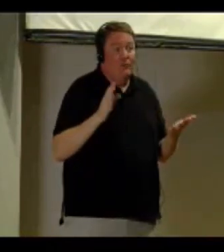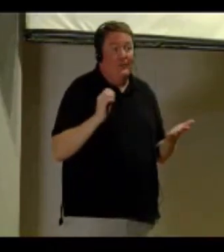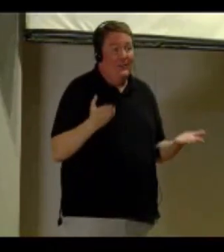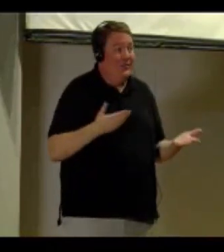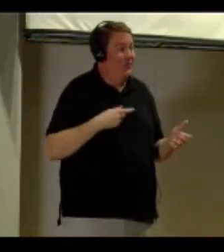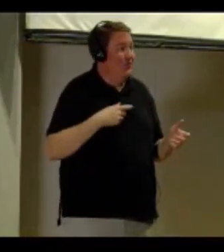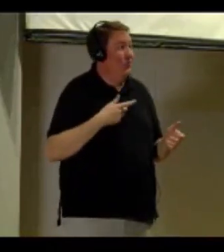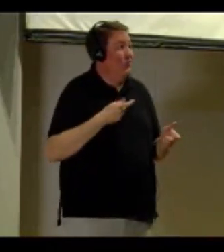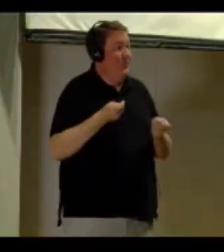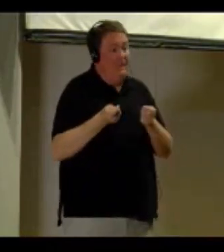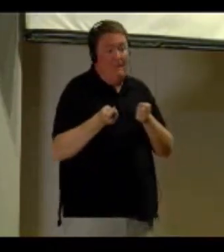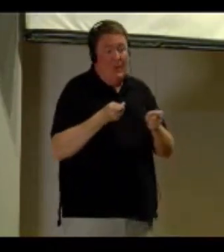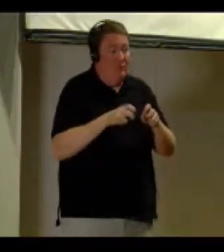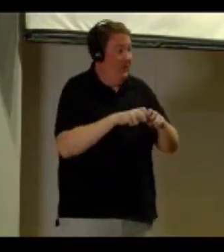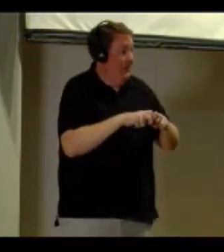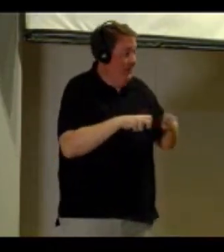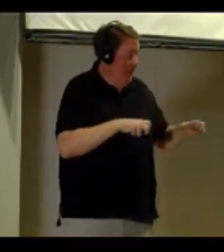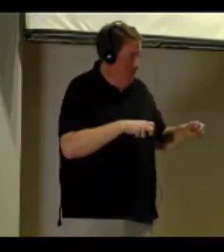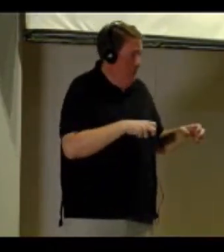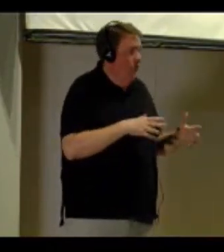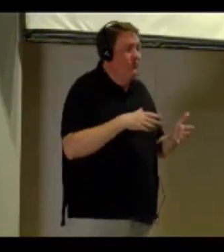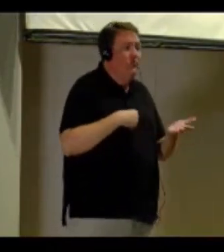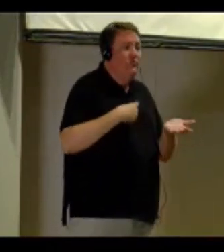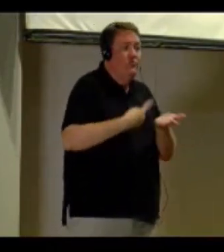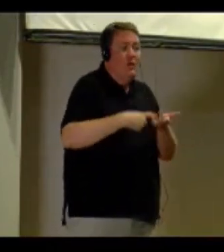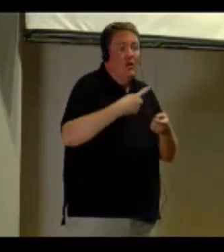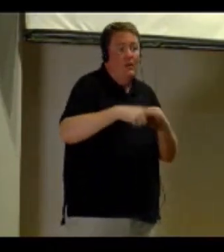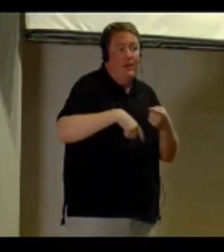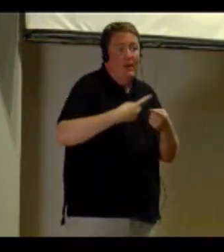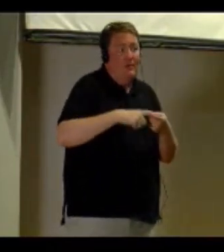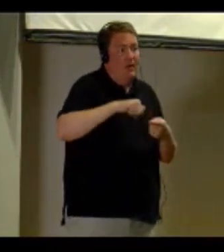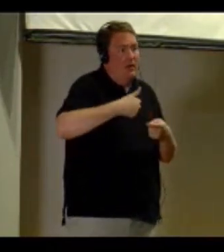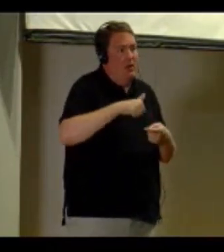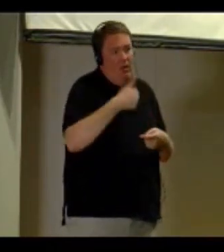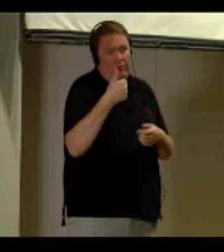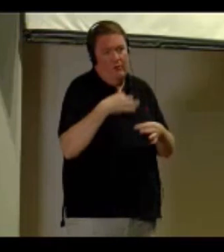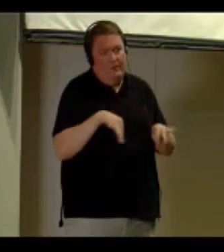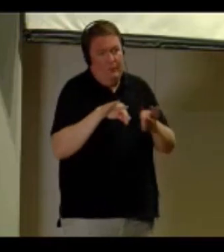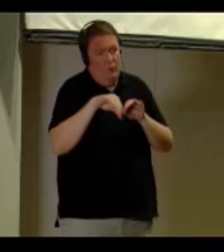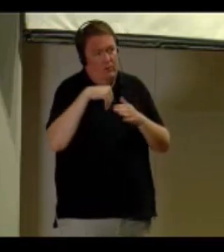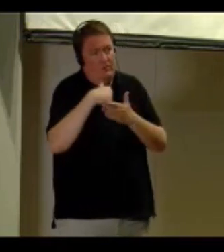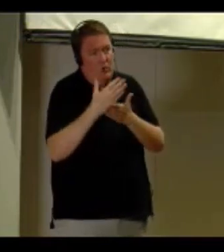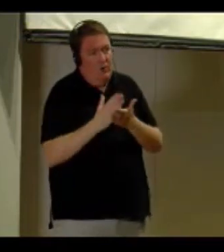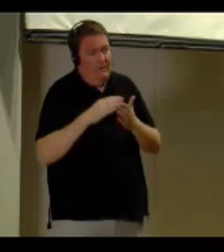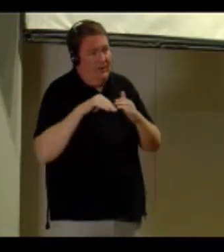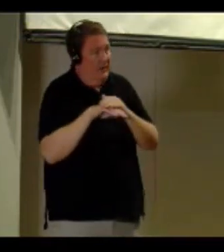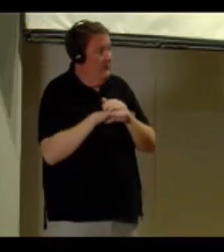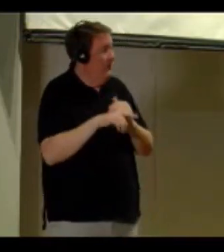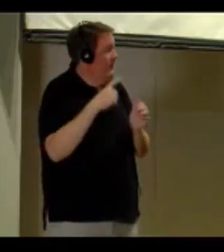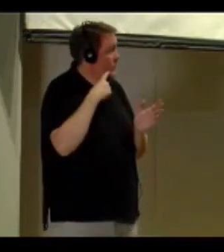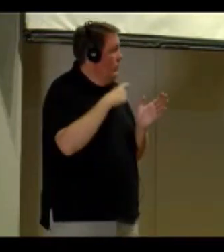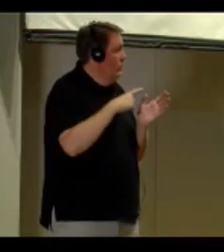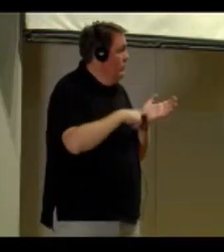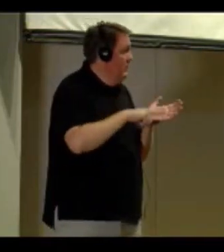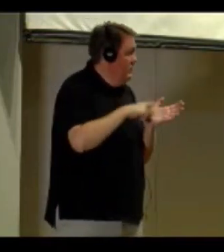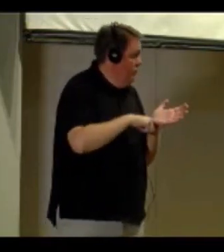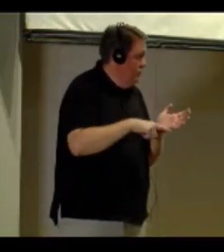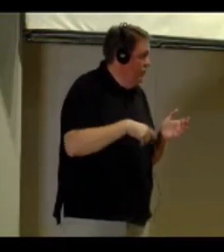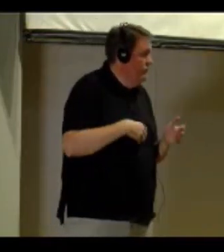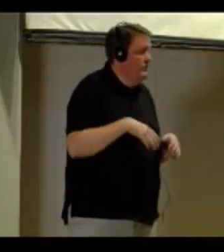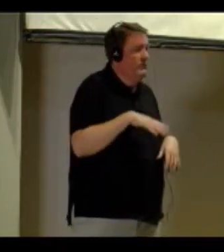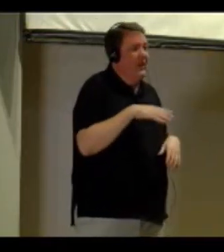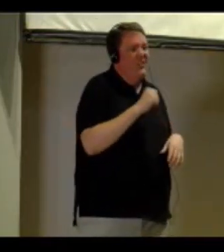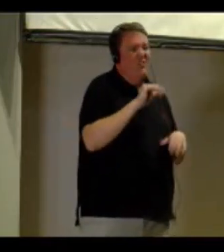panel that addresses another key dimension of access for researchers, educators, and all members of the